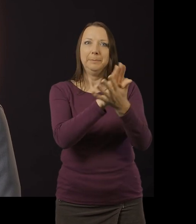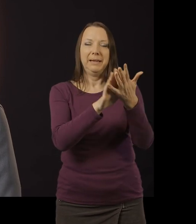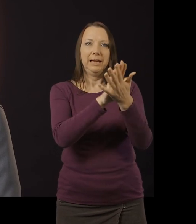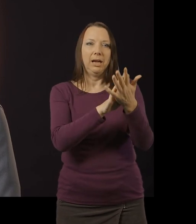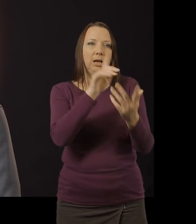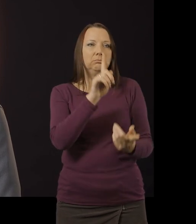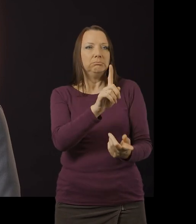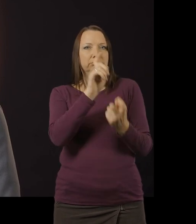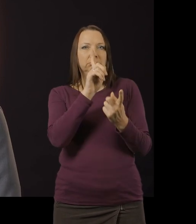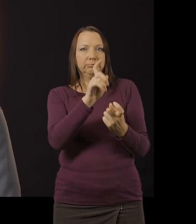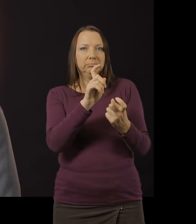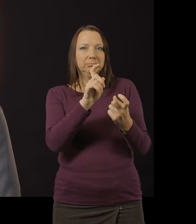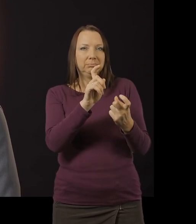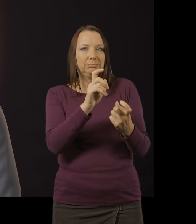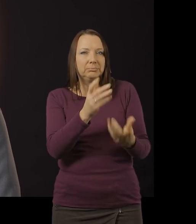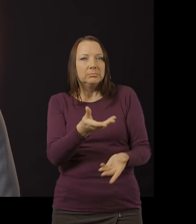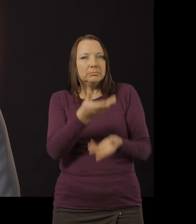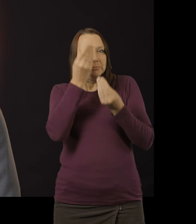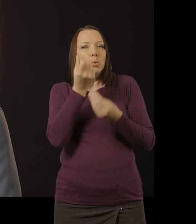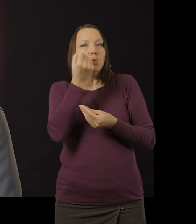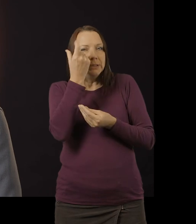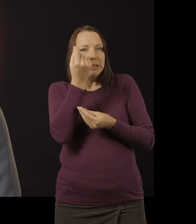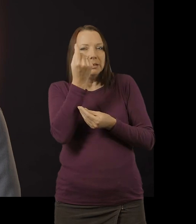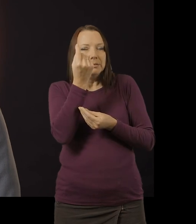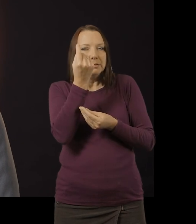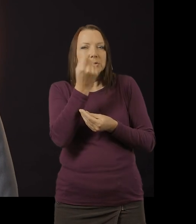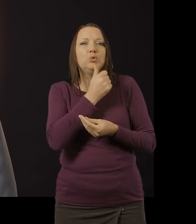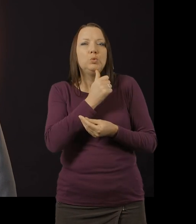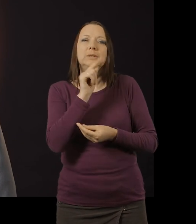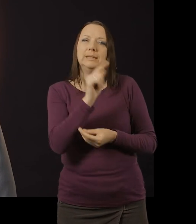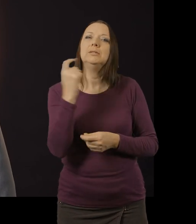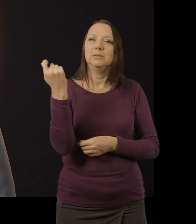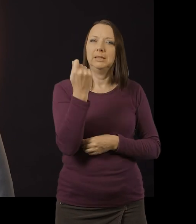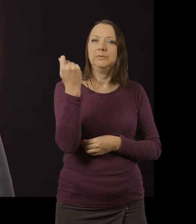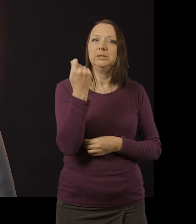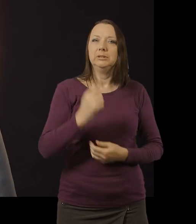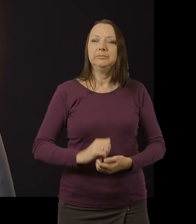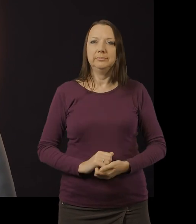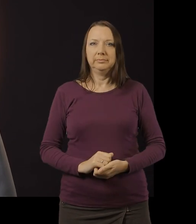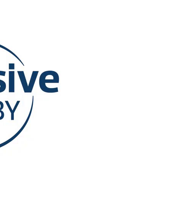what was written in the software and I could use the software successfully.